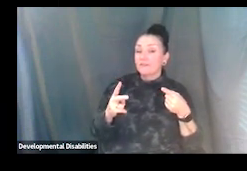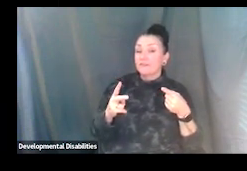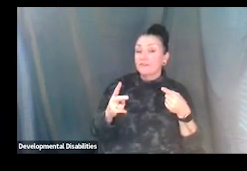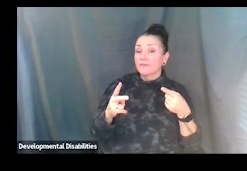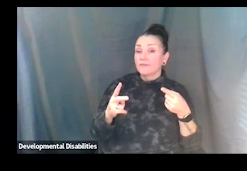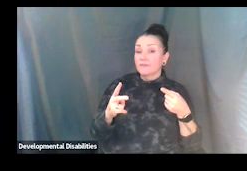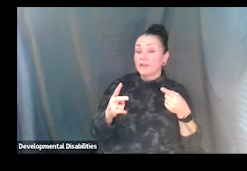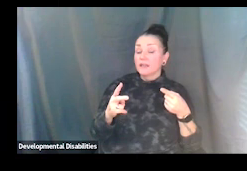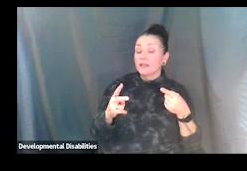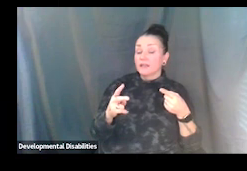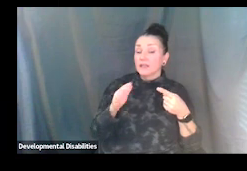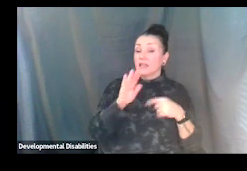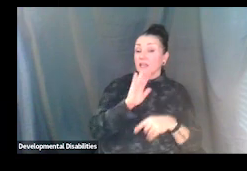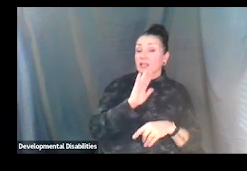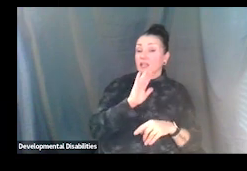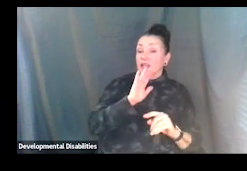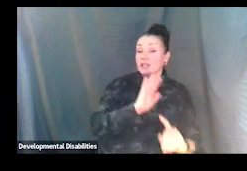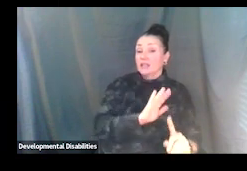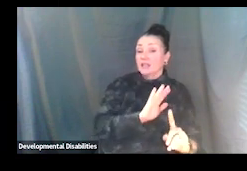mother. And